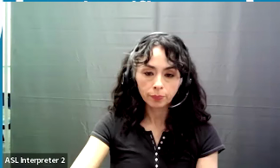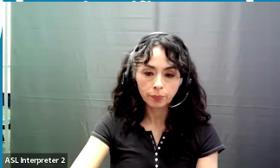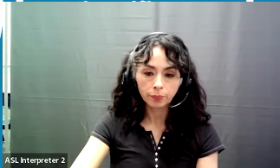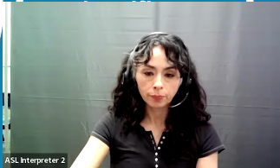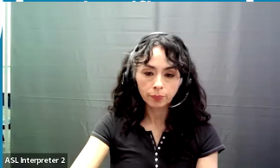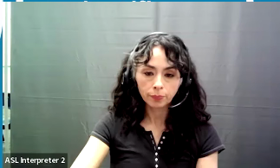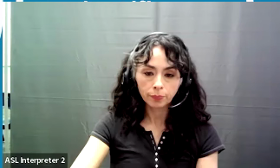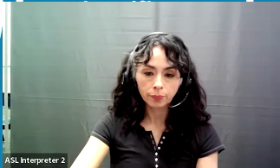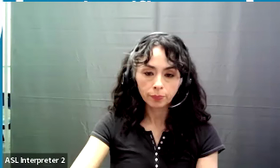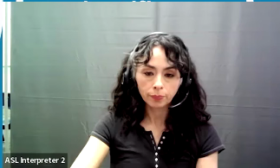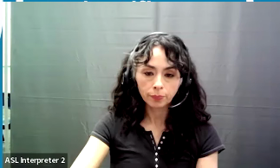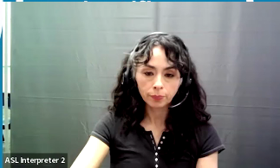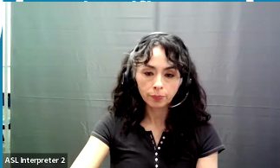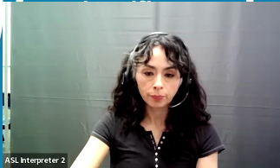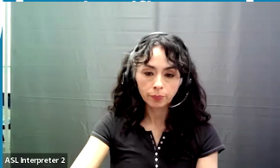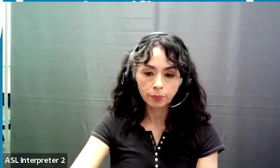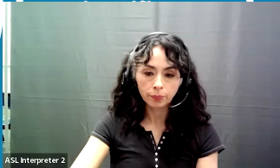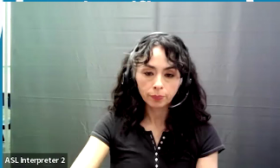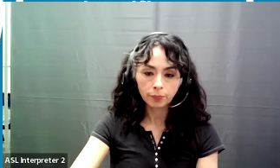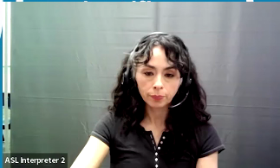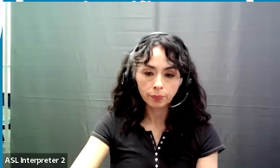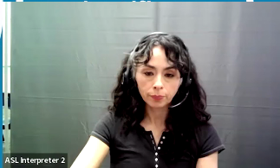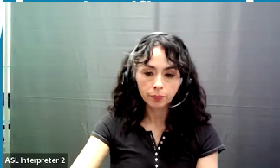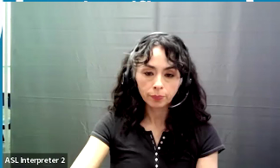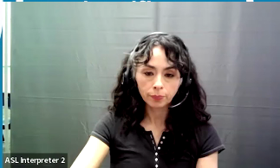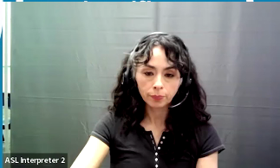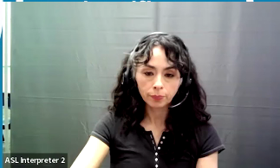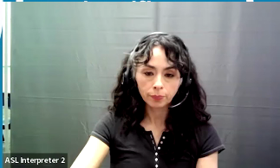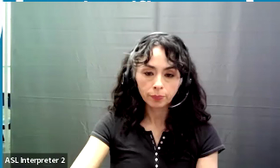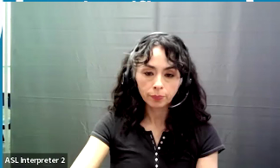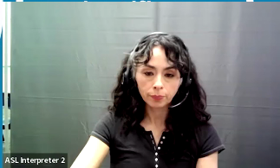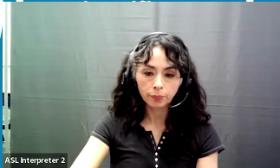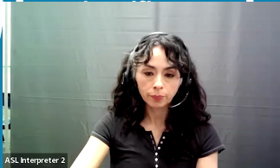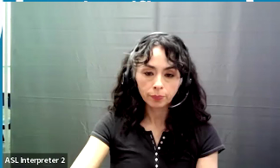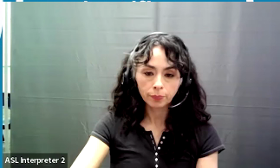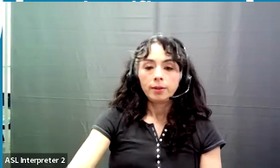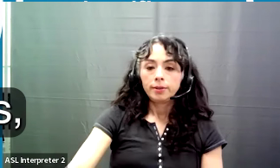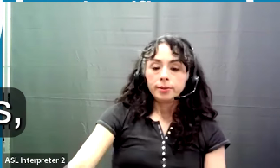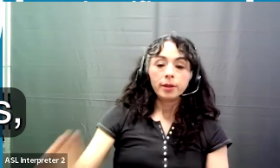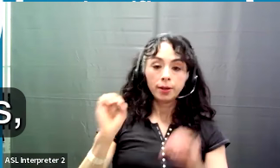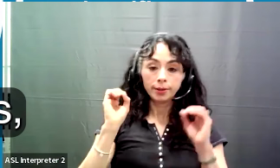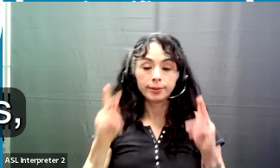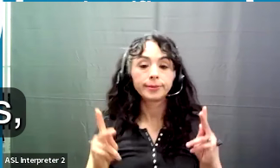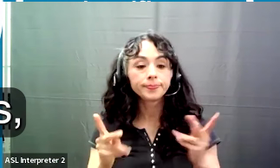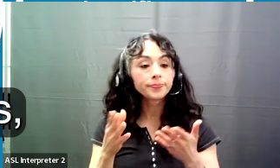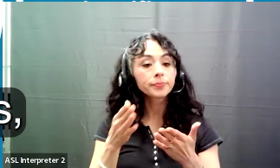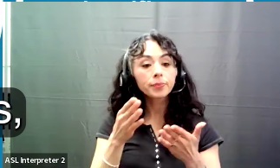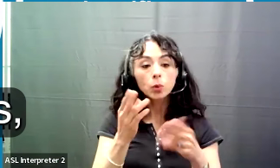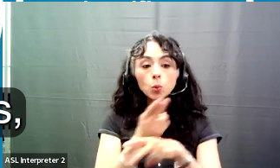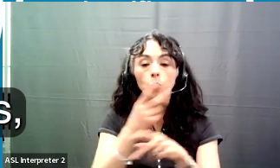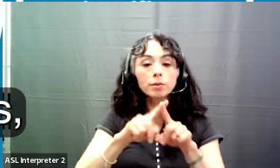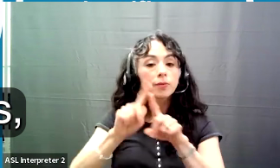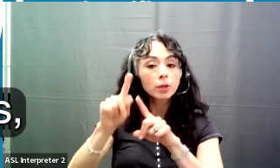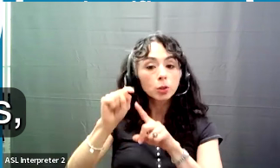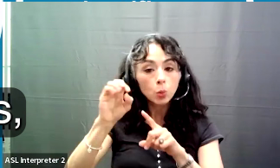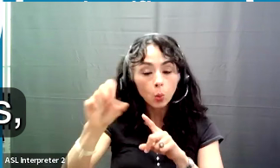of 11 centers that provide information, tools, and collaboration efforts and